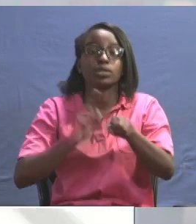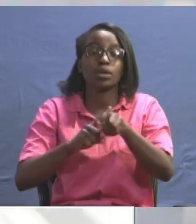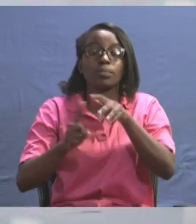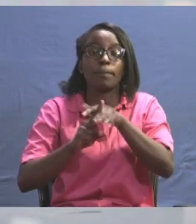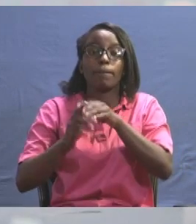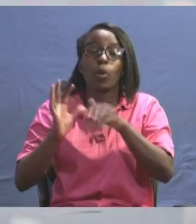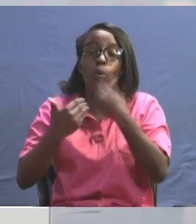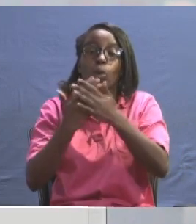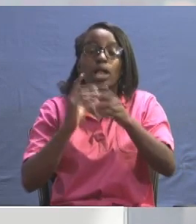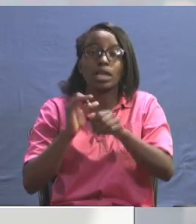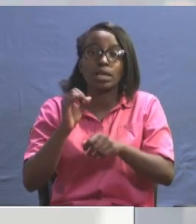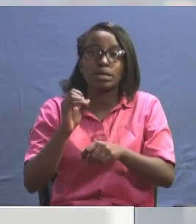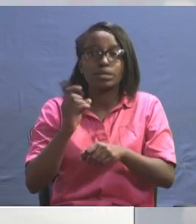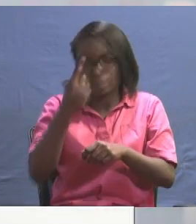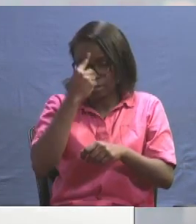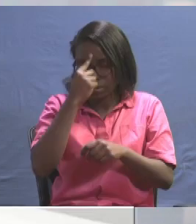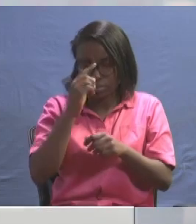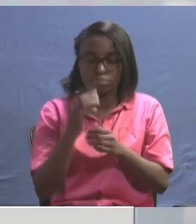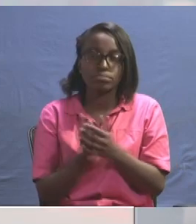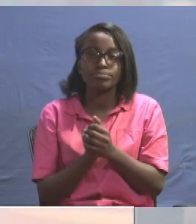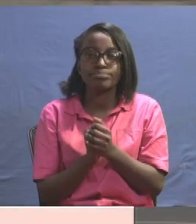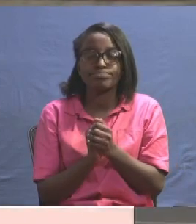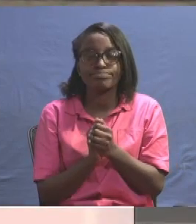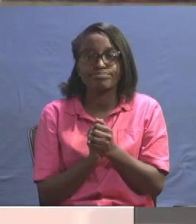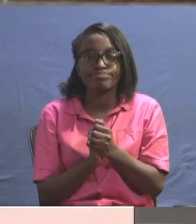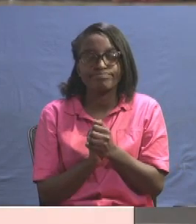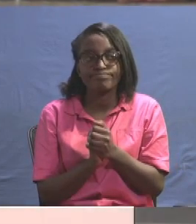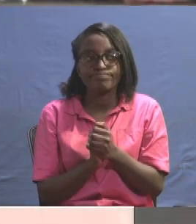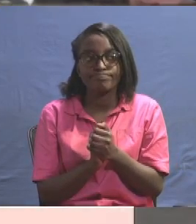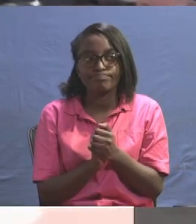JKIA to Indian firm Adani Enterprise.